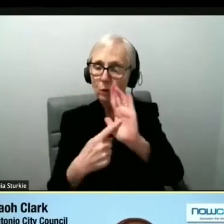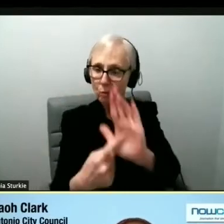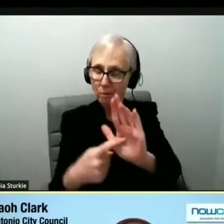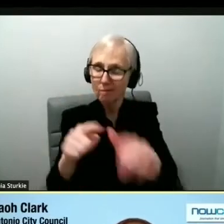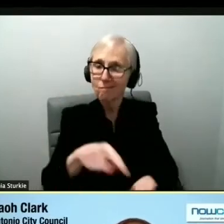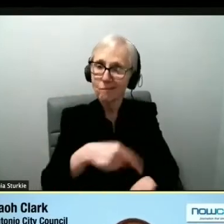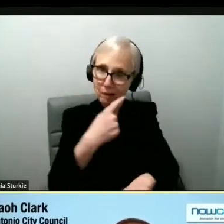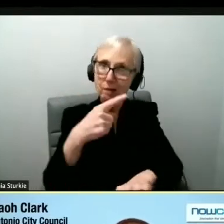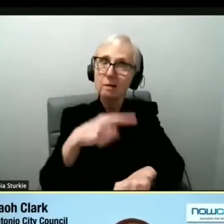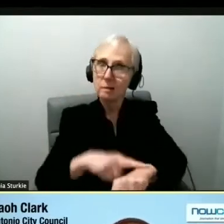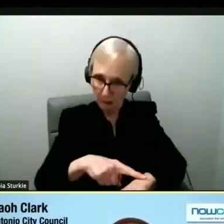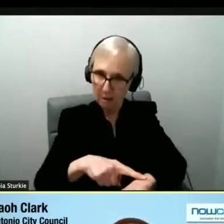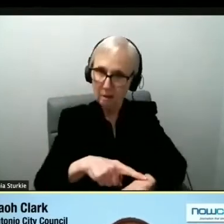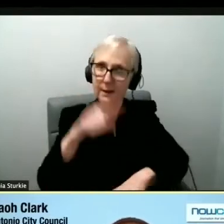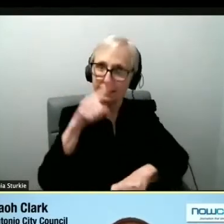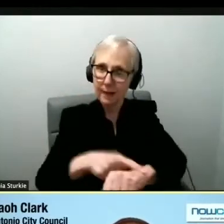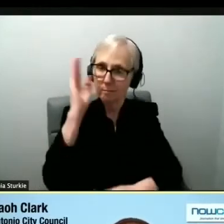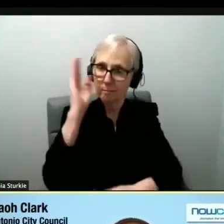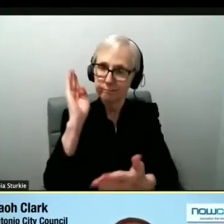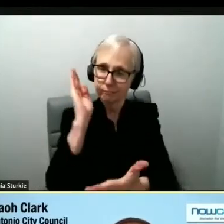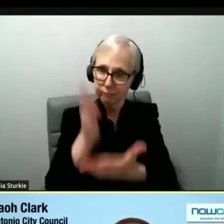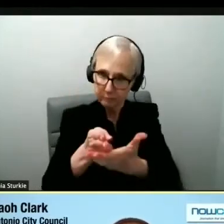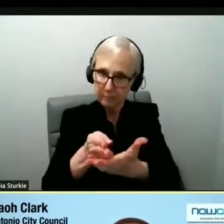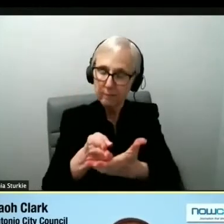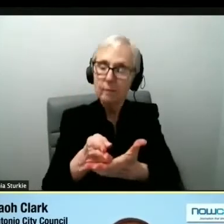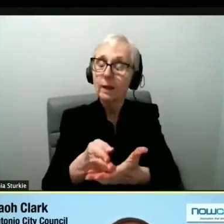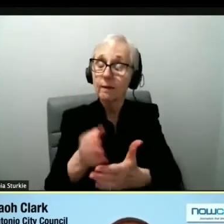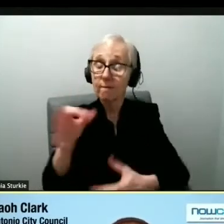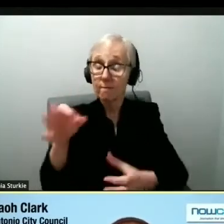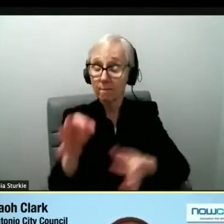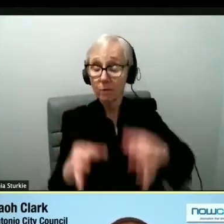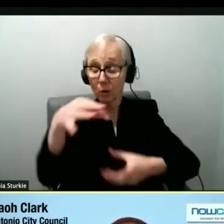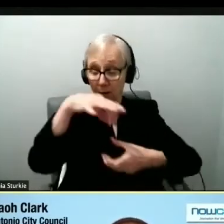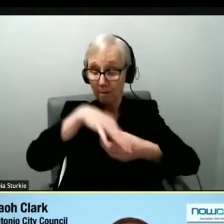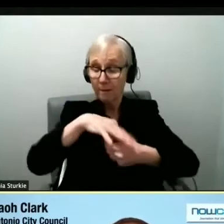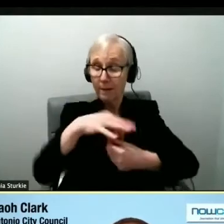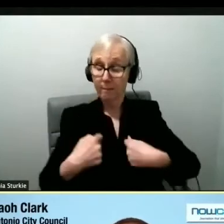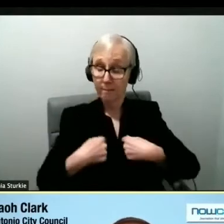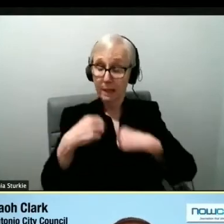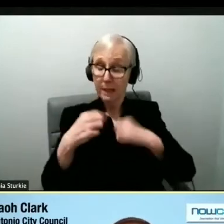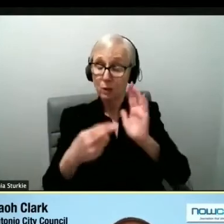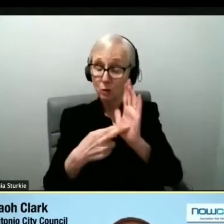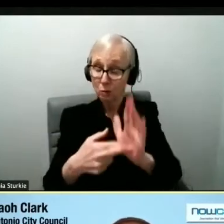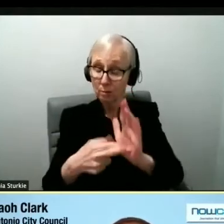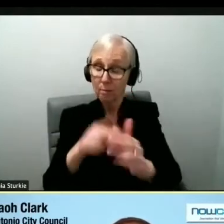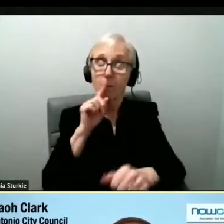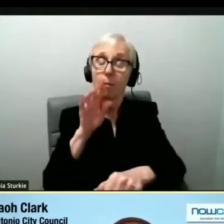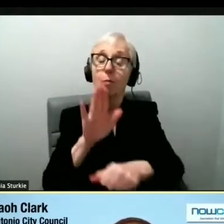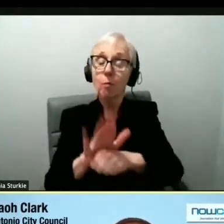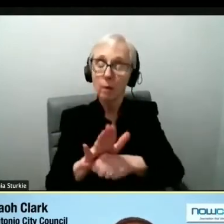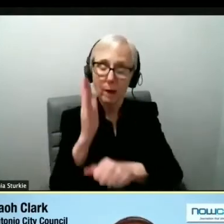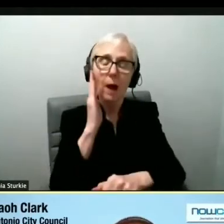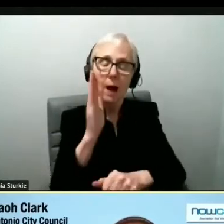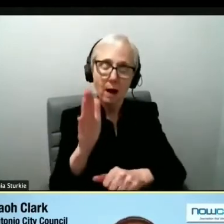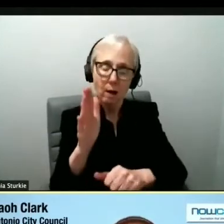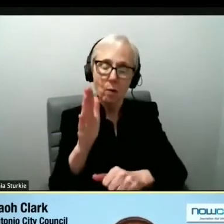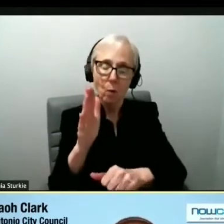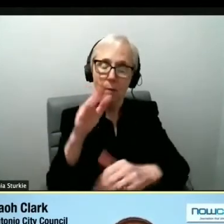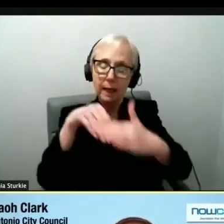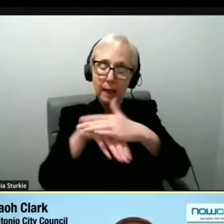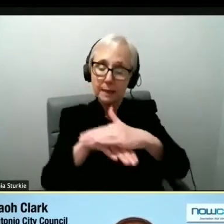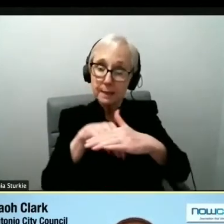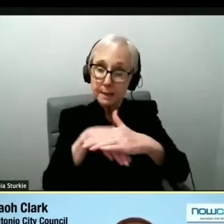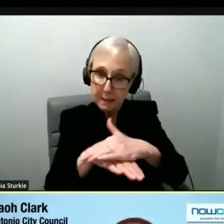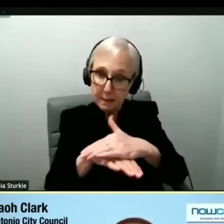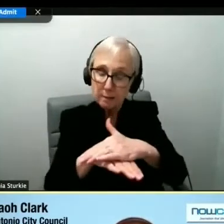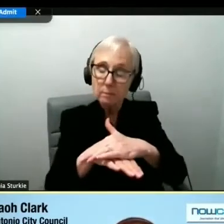time, and it's time that we put an end to that. If you elect me as your District 2 representative, I promise to you that I will remain accessible,